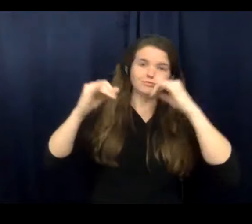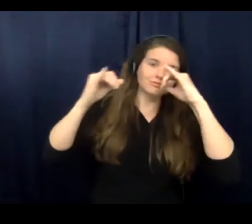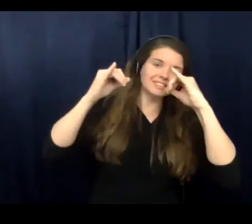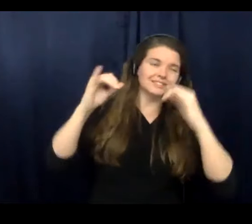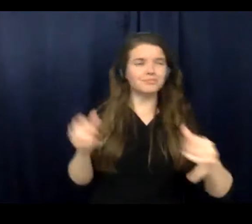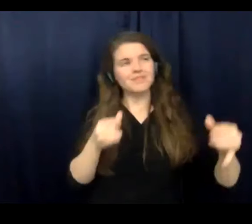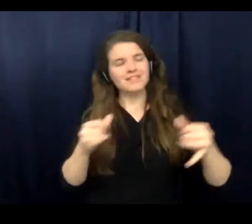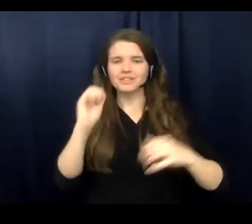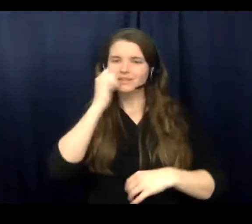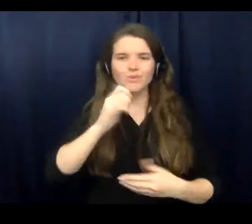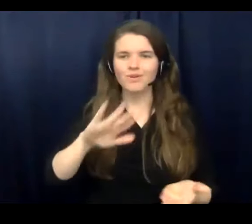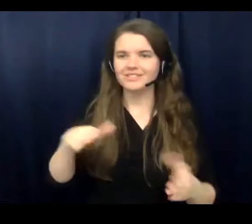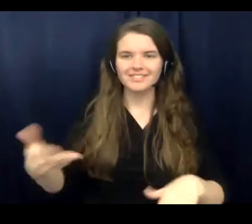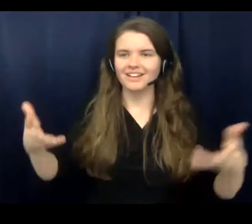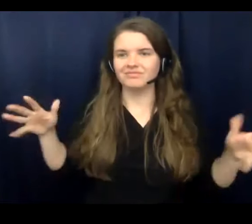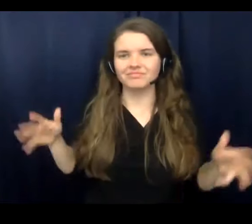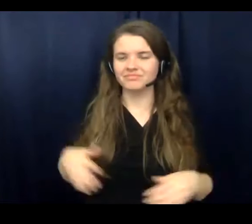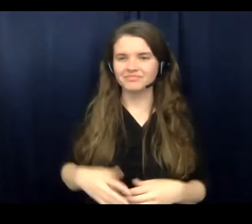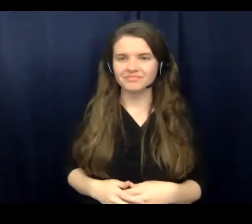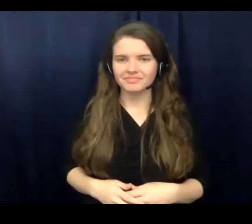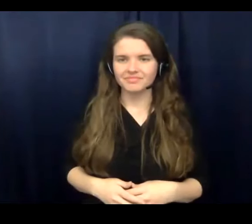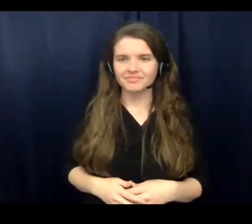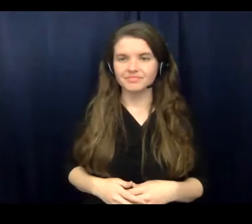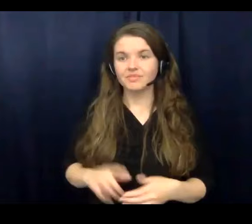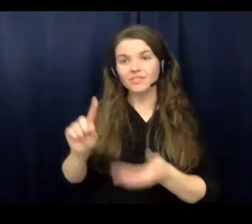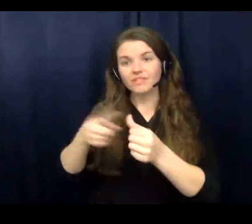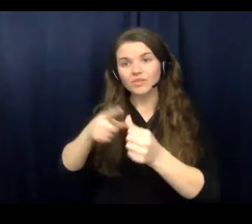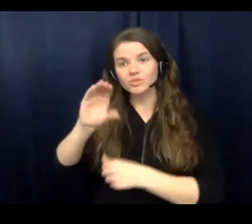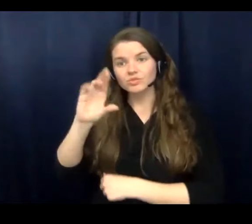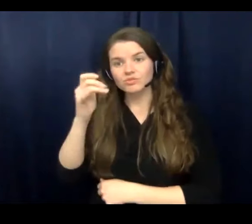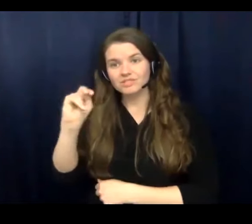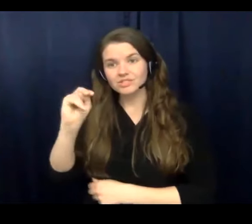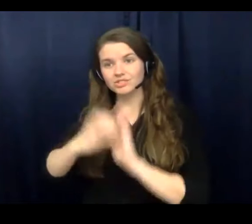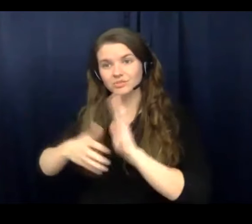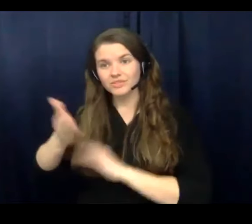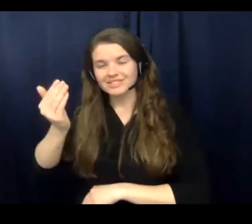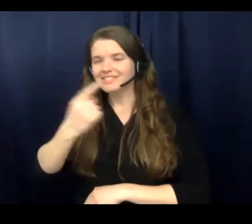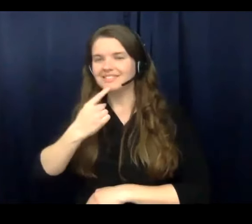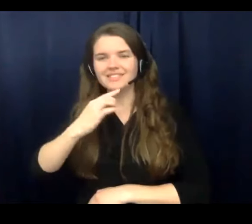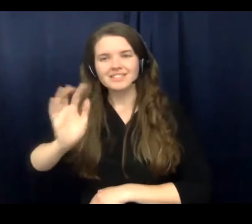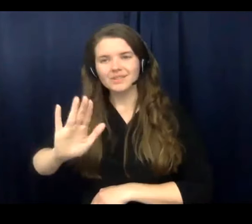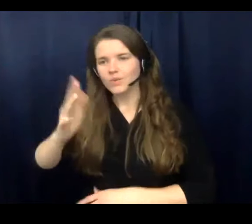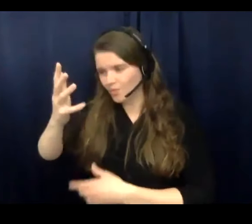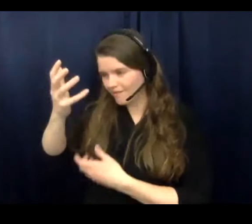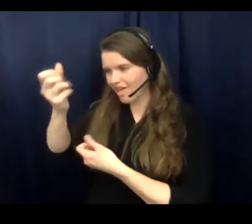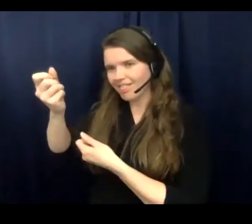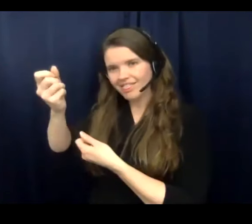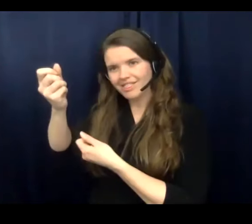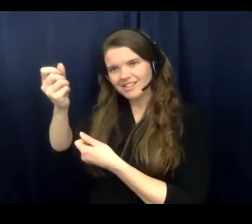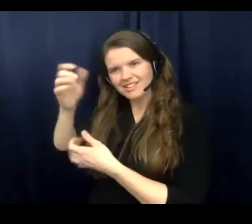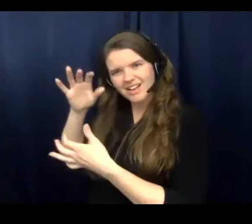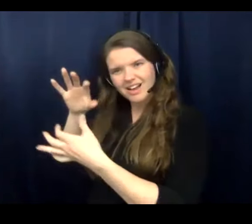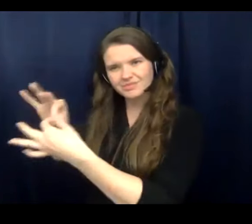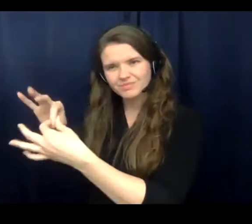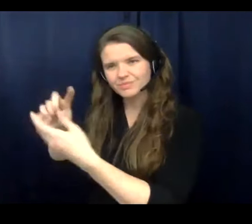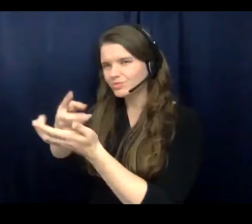critical thing is that in 1 Corinthians 15, when Jesus said that, he said, listen, no, your faith is bound up in the resurrected Christ. Think of John